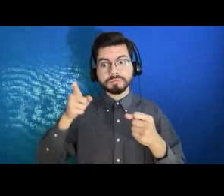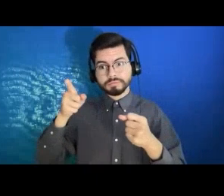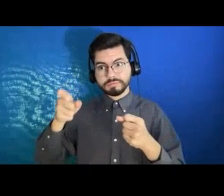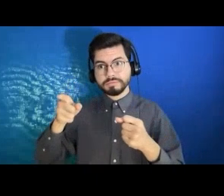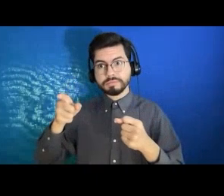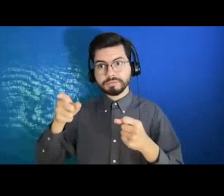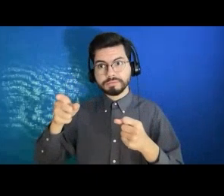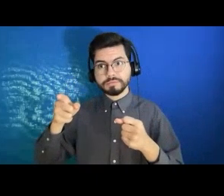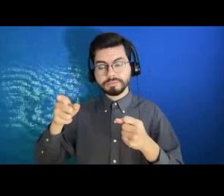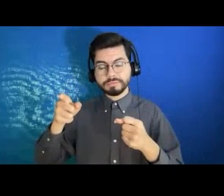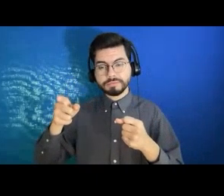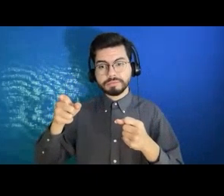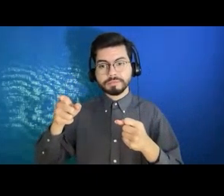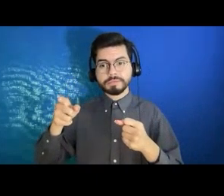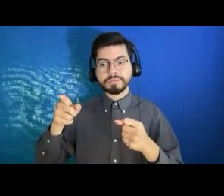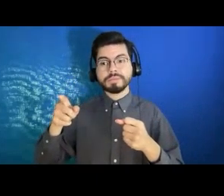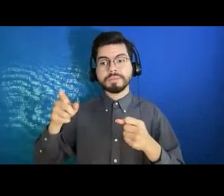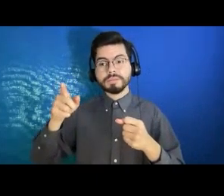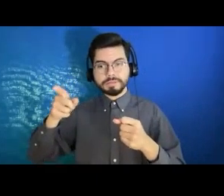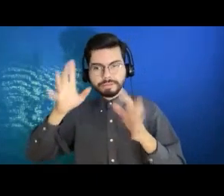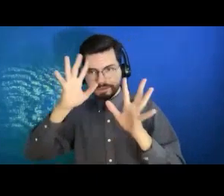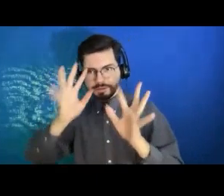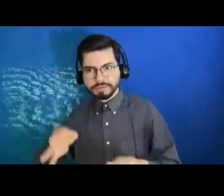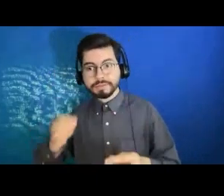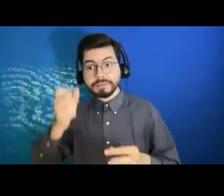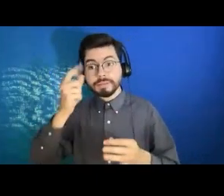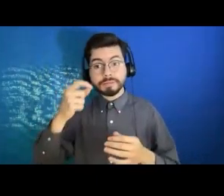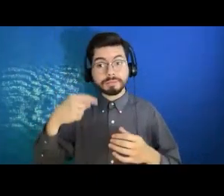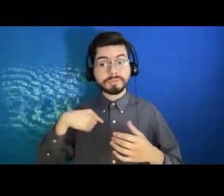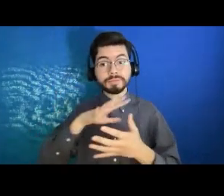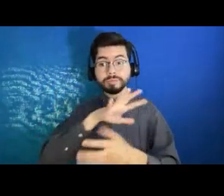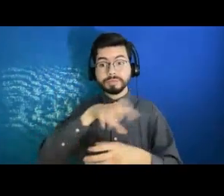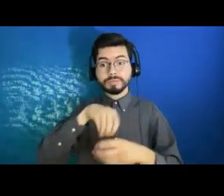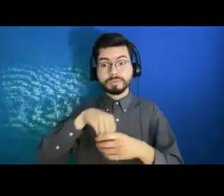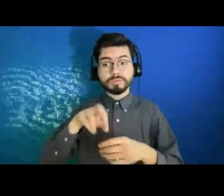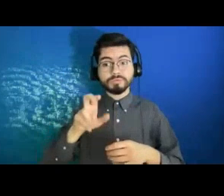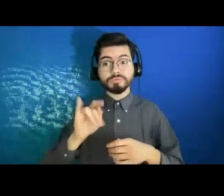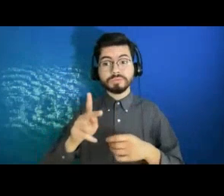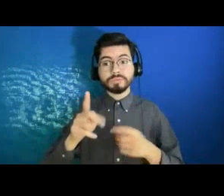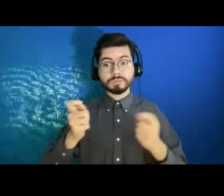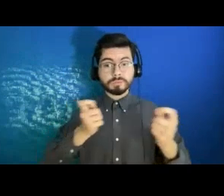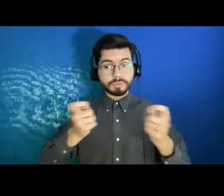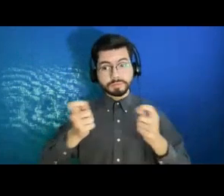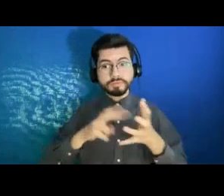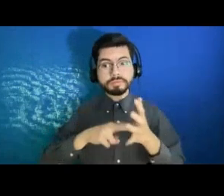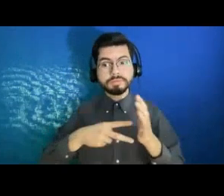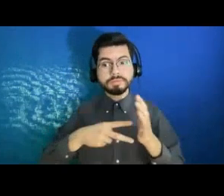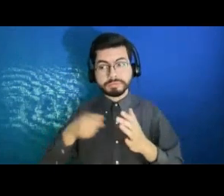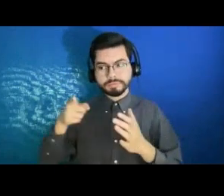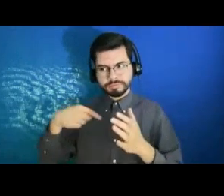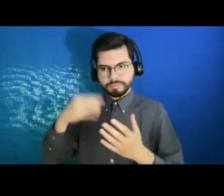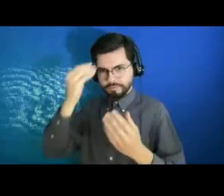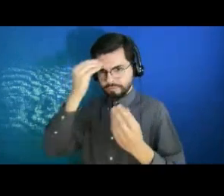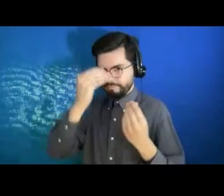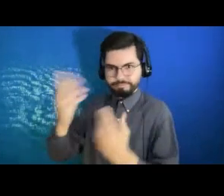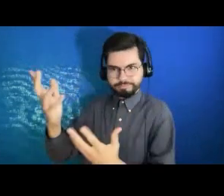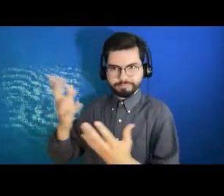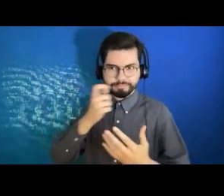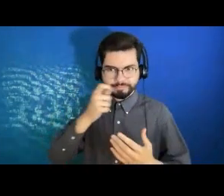fast. My lane is risk management. So when we get a new fire, I talk to the chief ranger